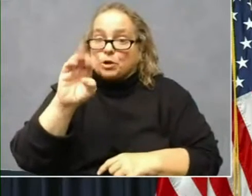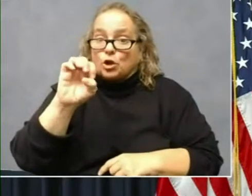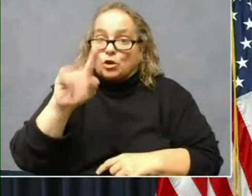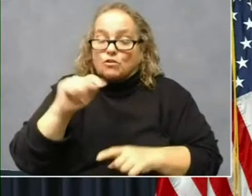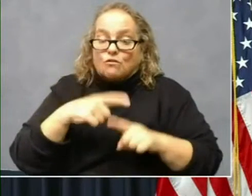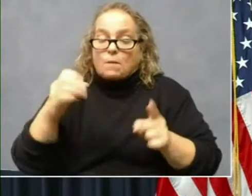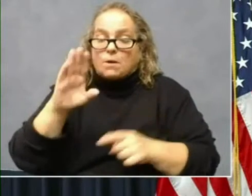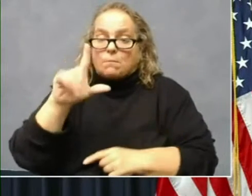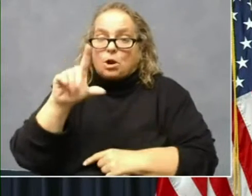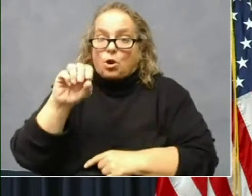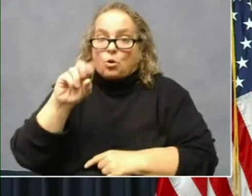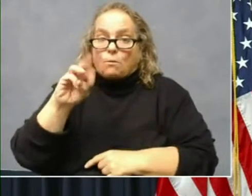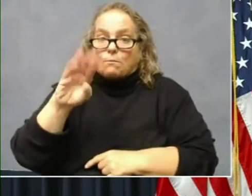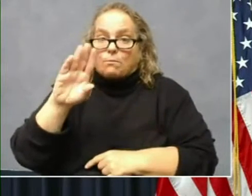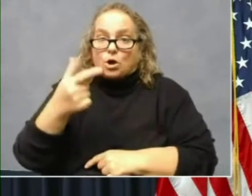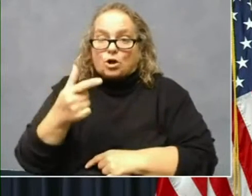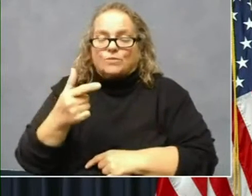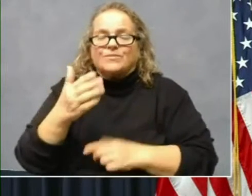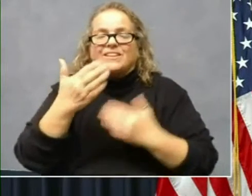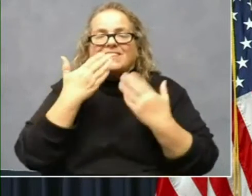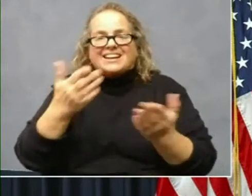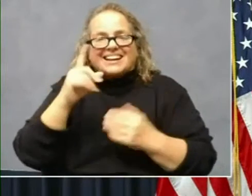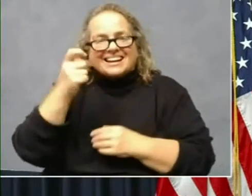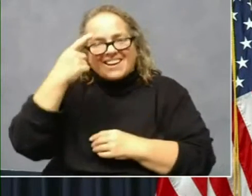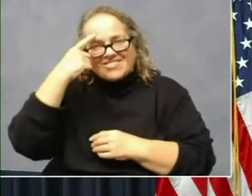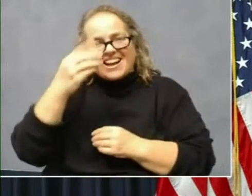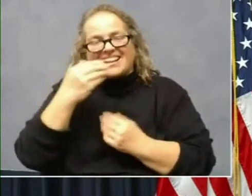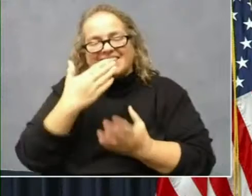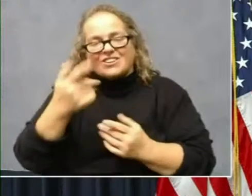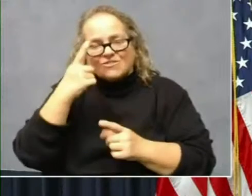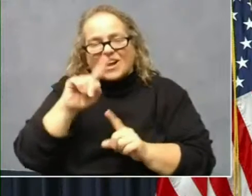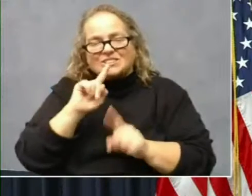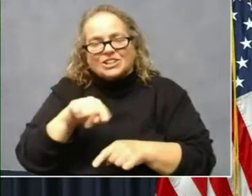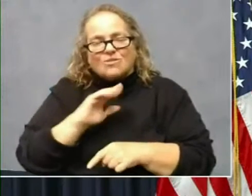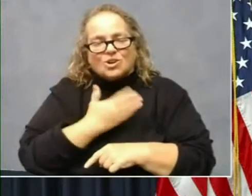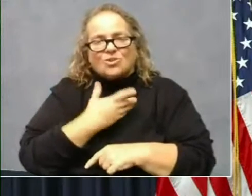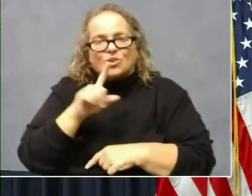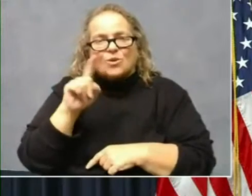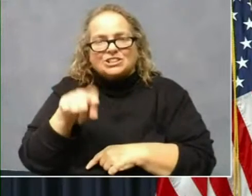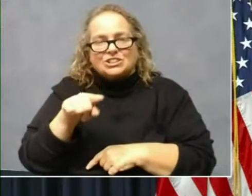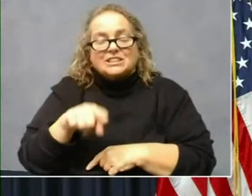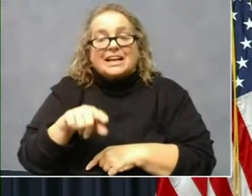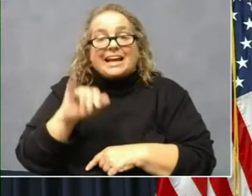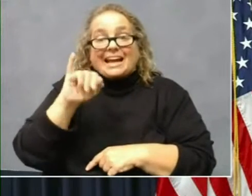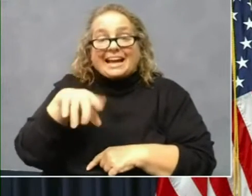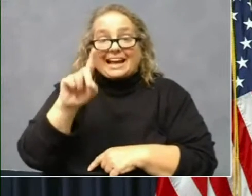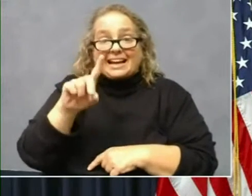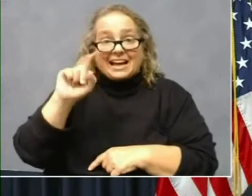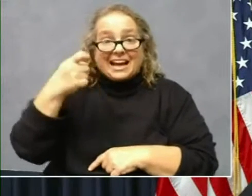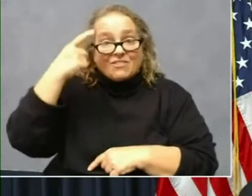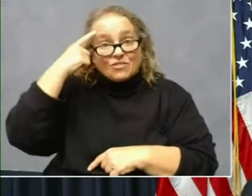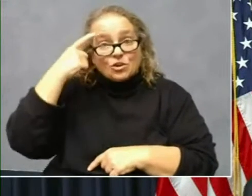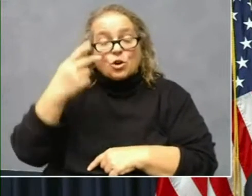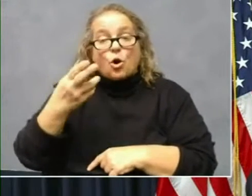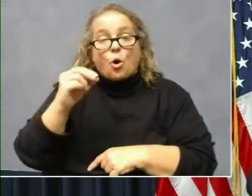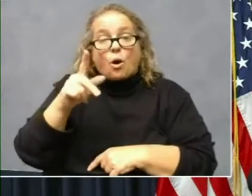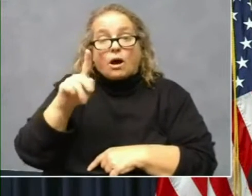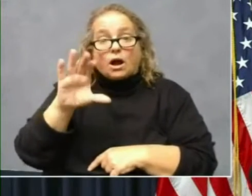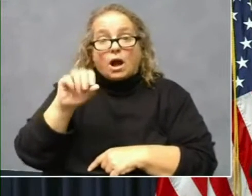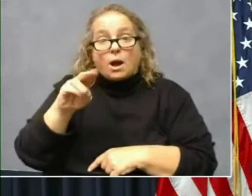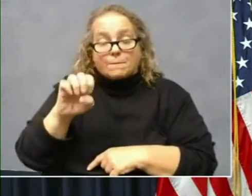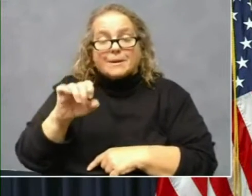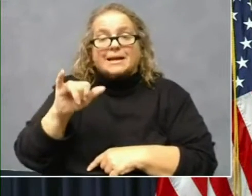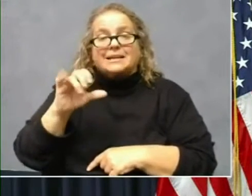Good afternoon, Governor. Thanks for answering our questions. Indiana Governor Eric Holcomb is holding his restrictions through the end